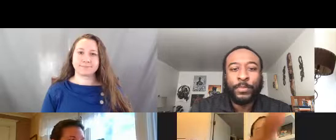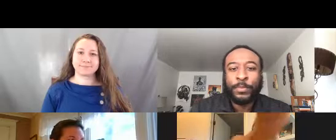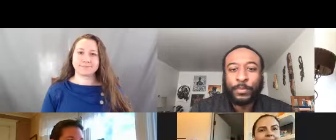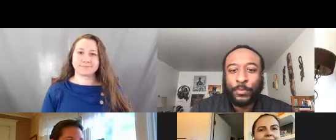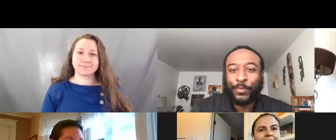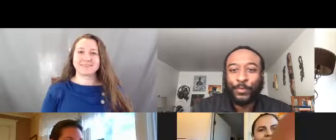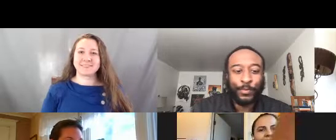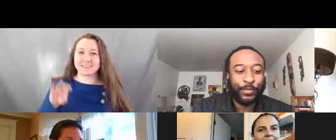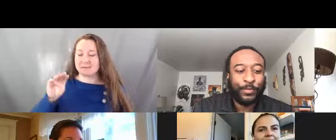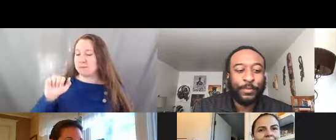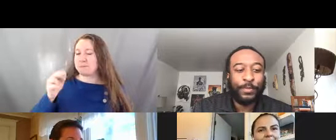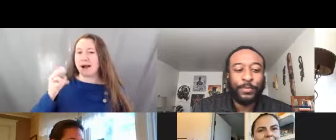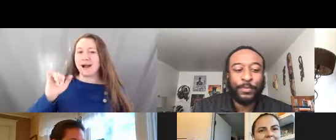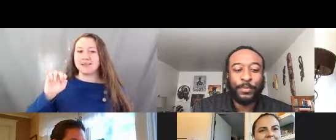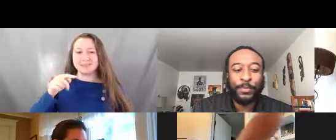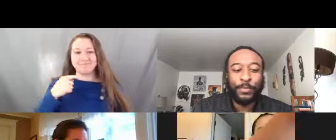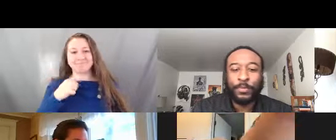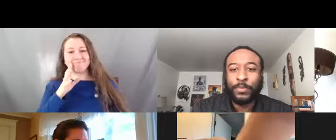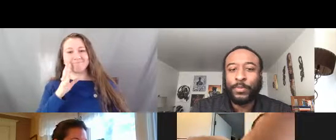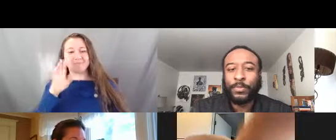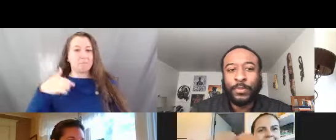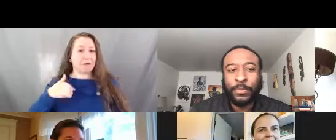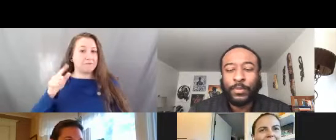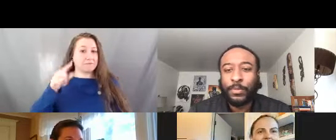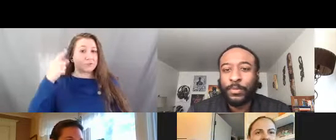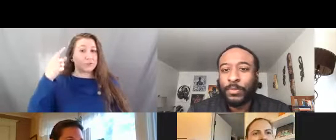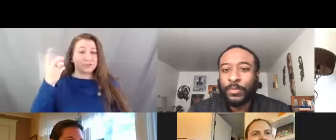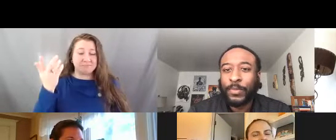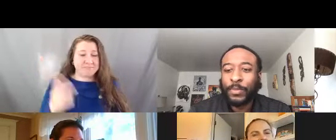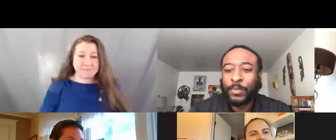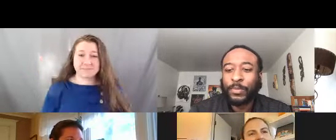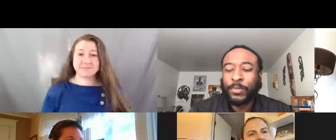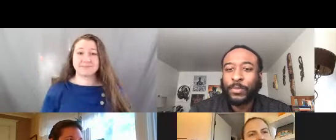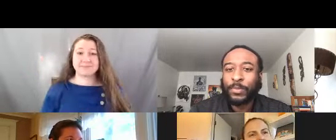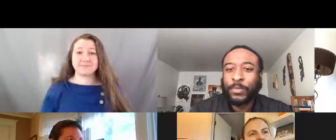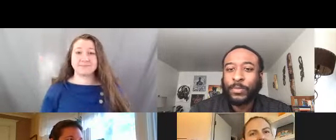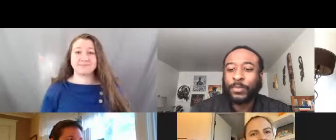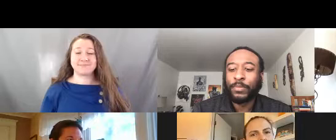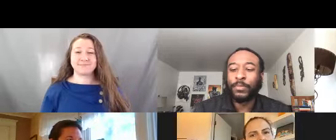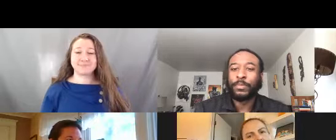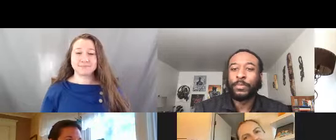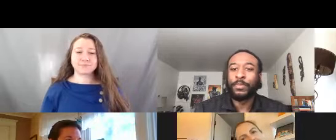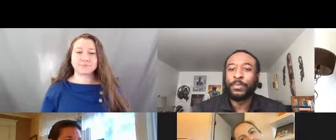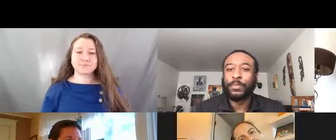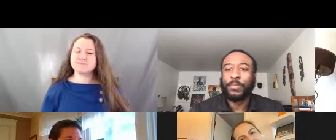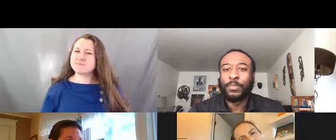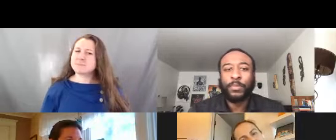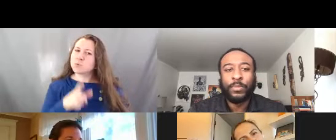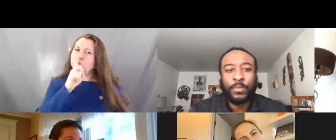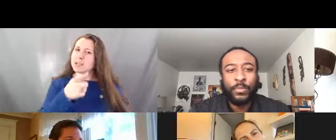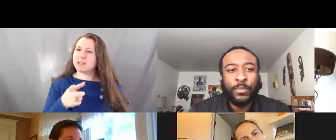I'll go first. So what a lot of the things are very similar